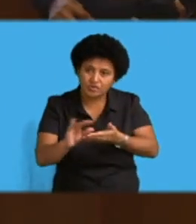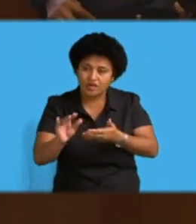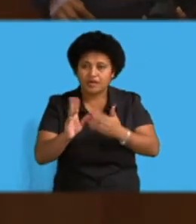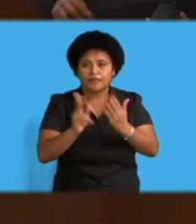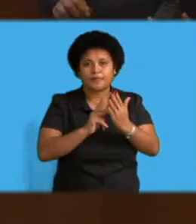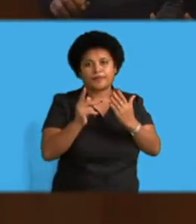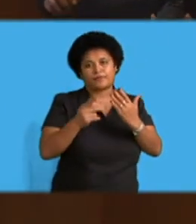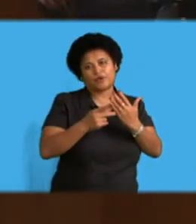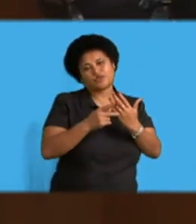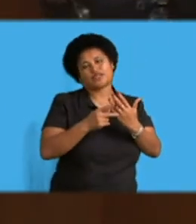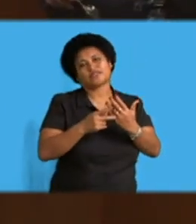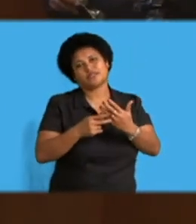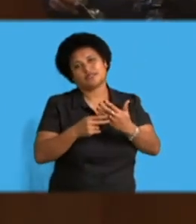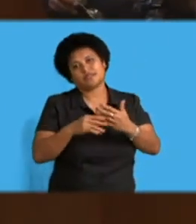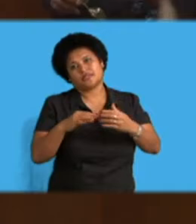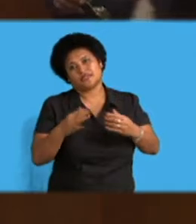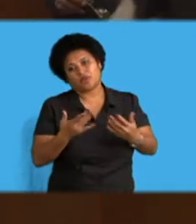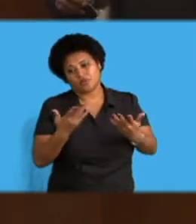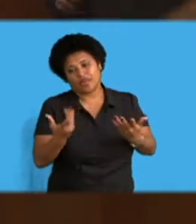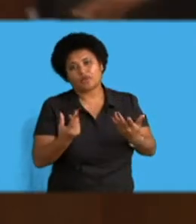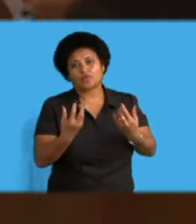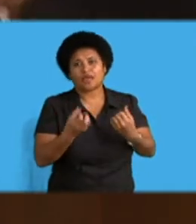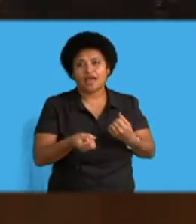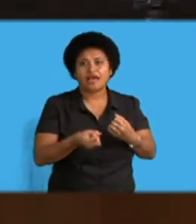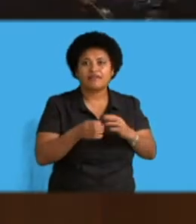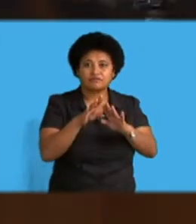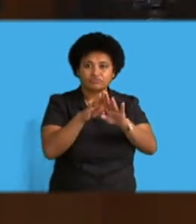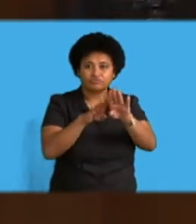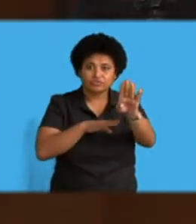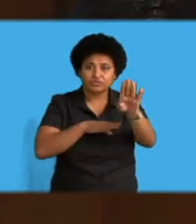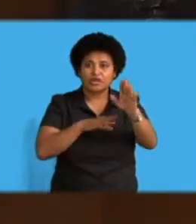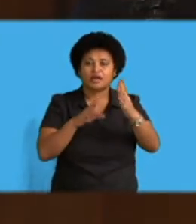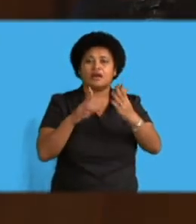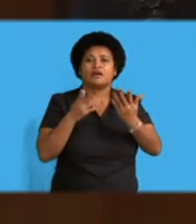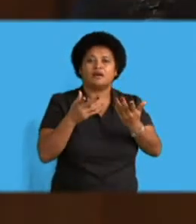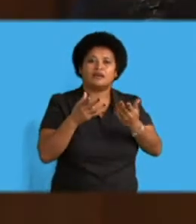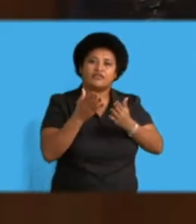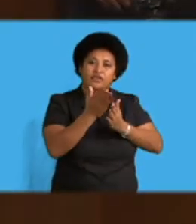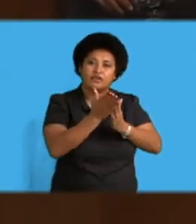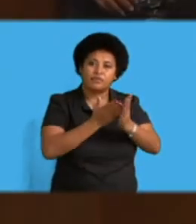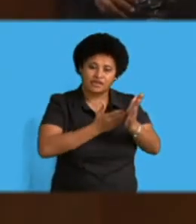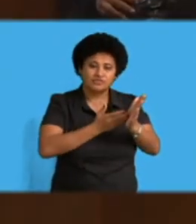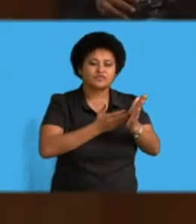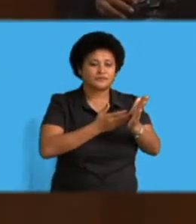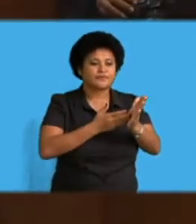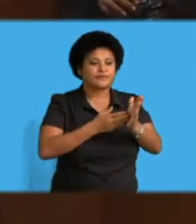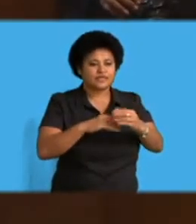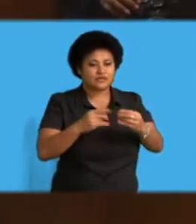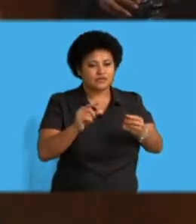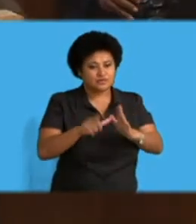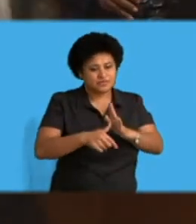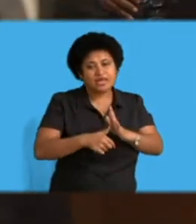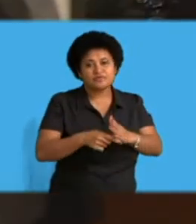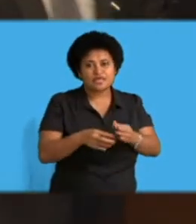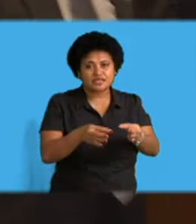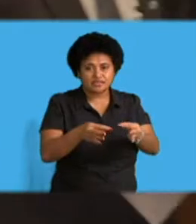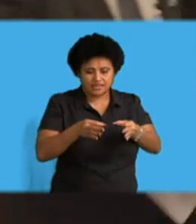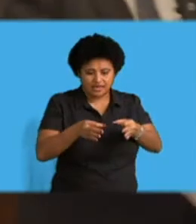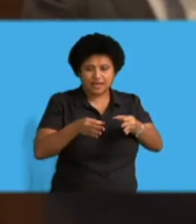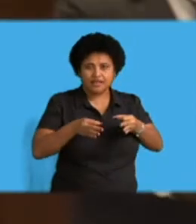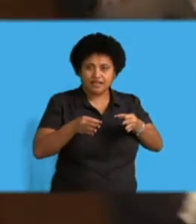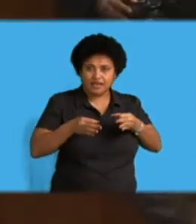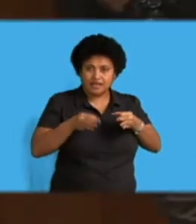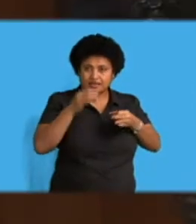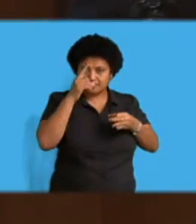from GCF had a derailing impact on national budgetary processes and planning. Significant delays, Honourable Deputy Speaker, can